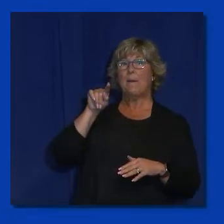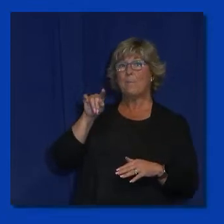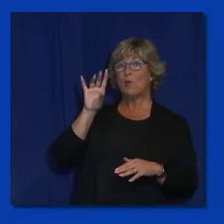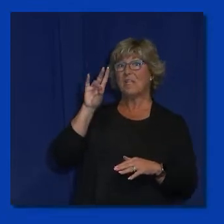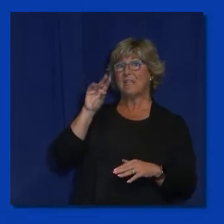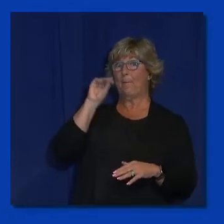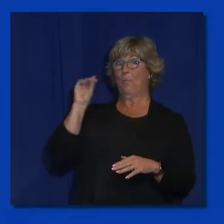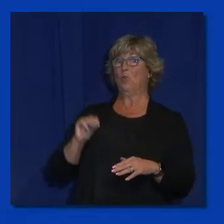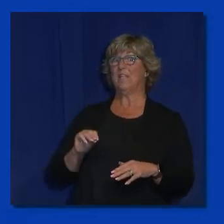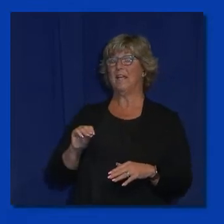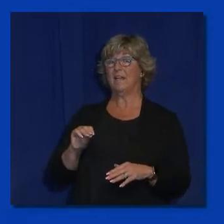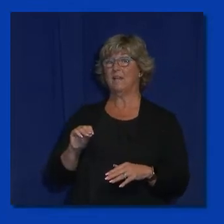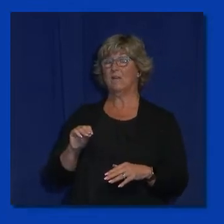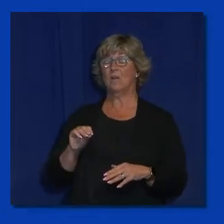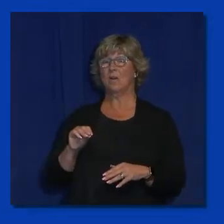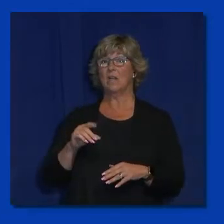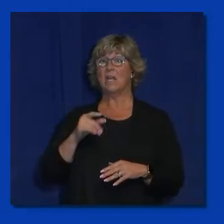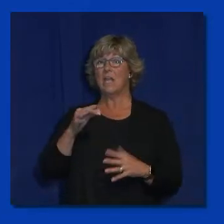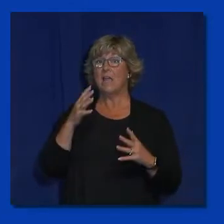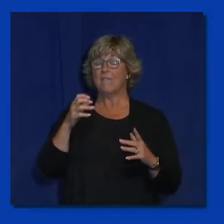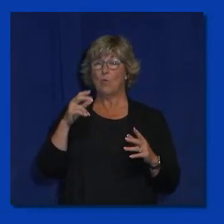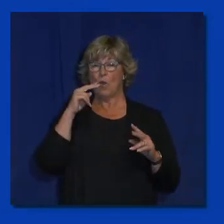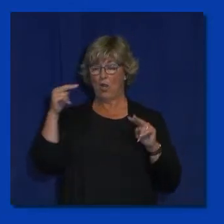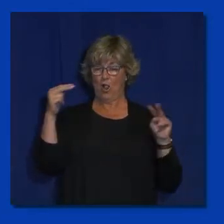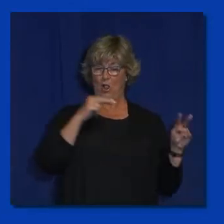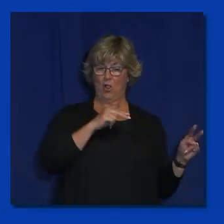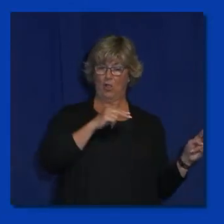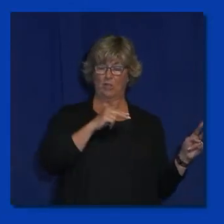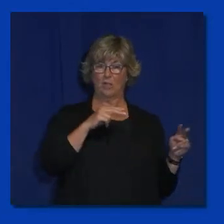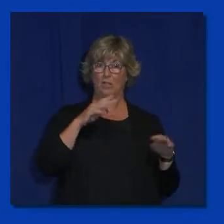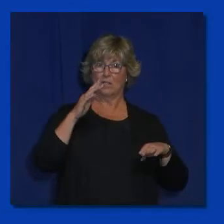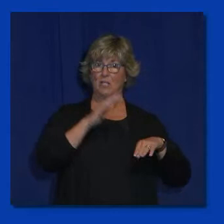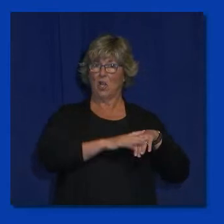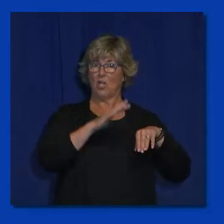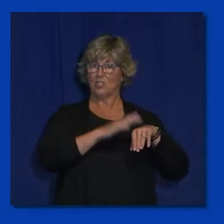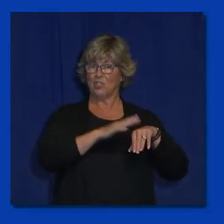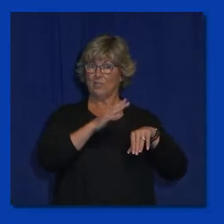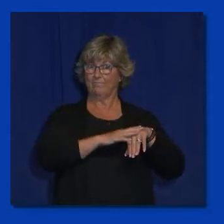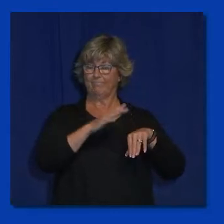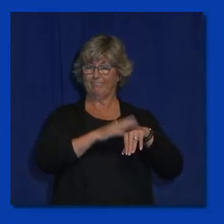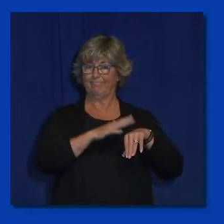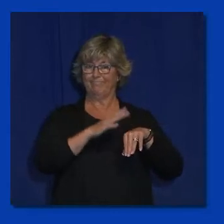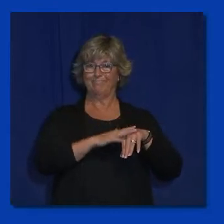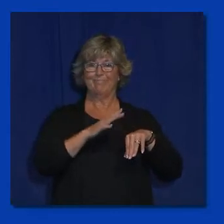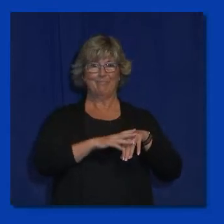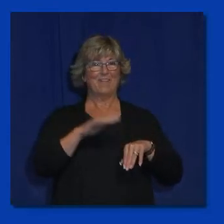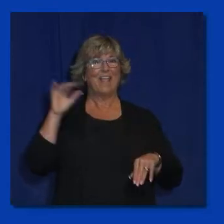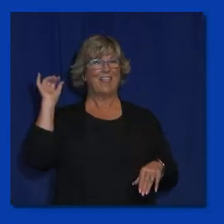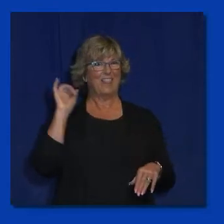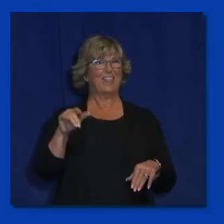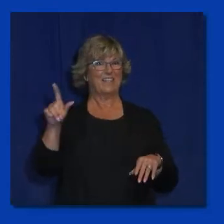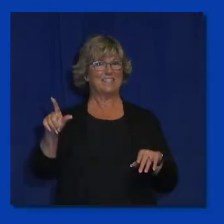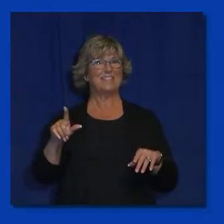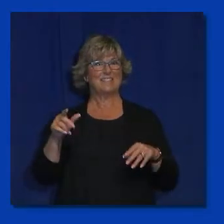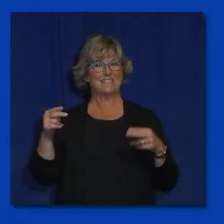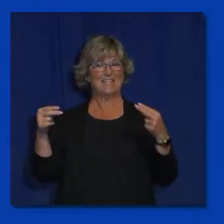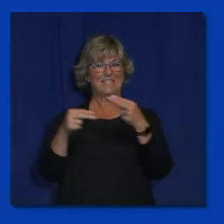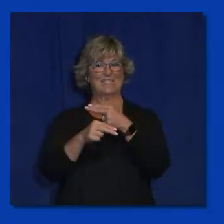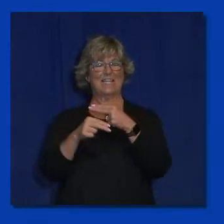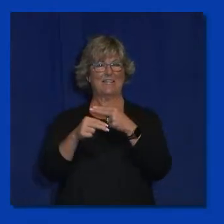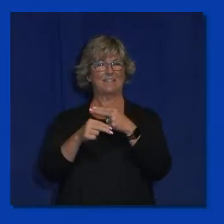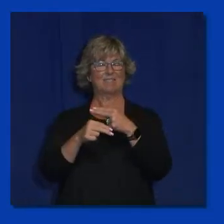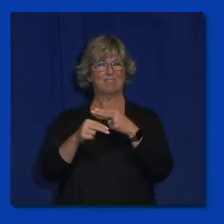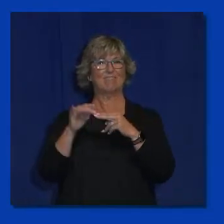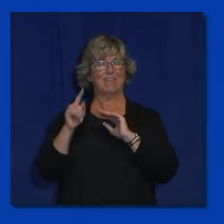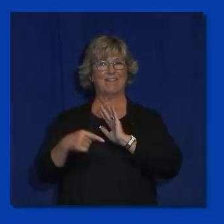9.7%. So if you want to mirror caution, this is the slide that I think is